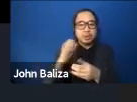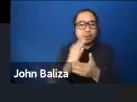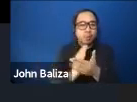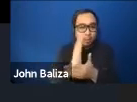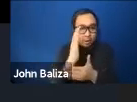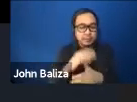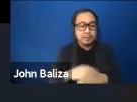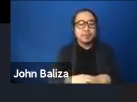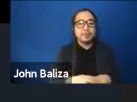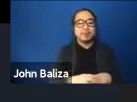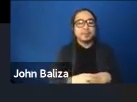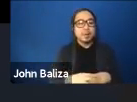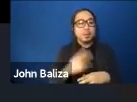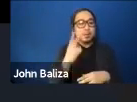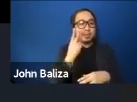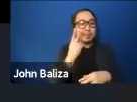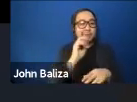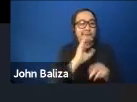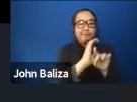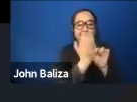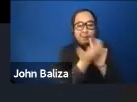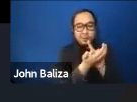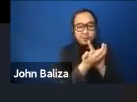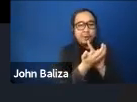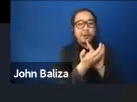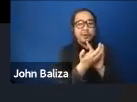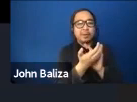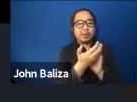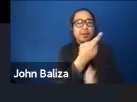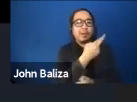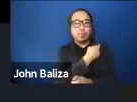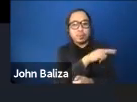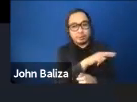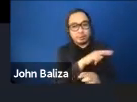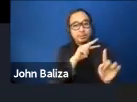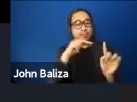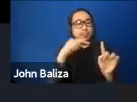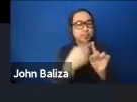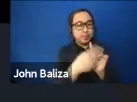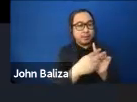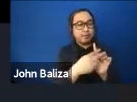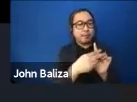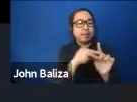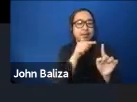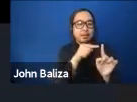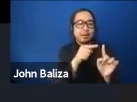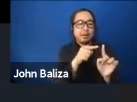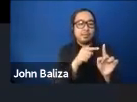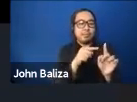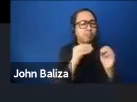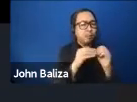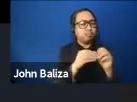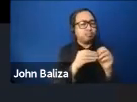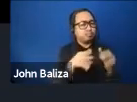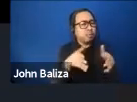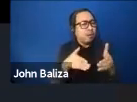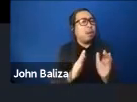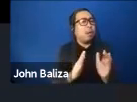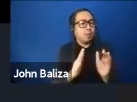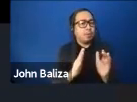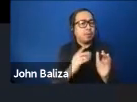in cultural and religion perspective, we are more tolerant toward